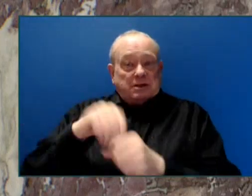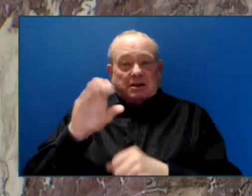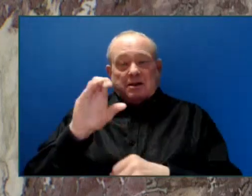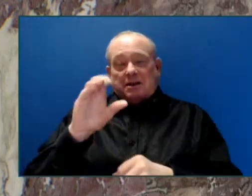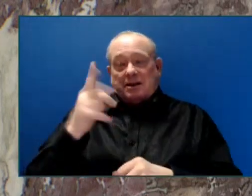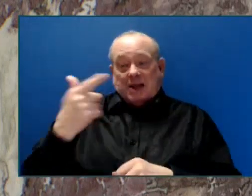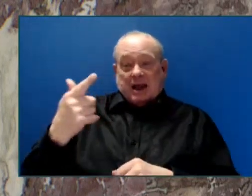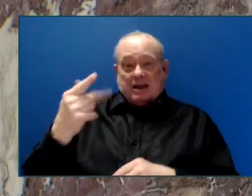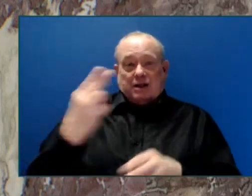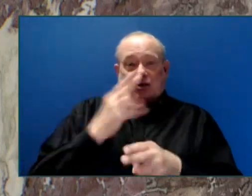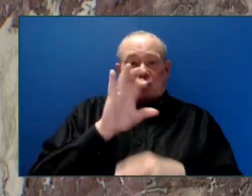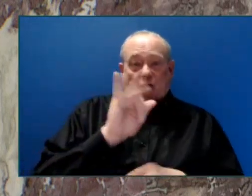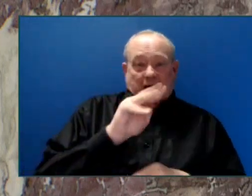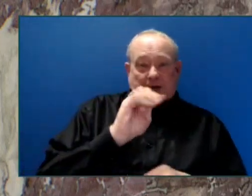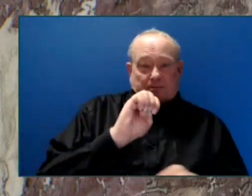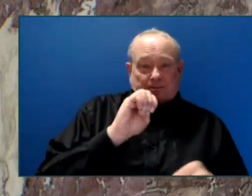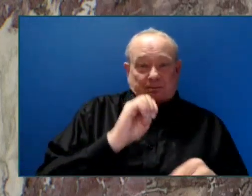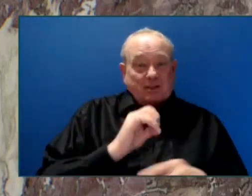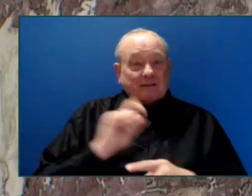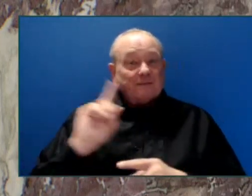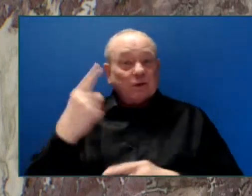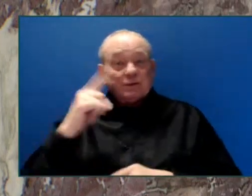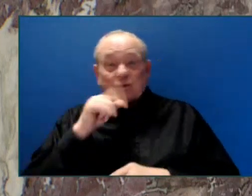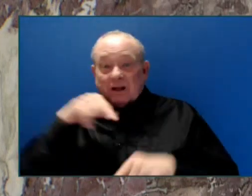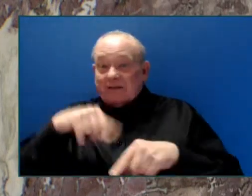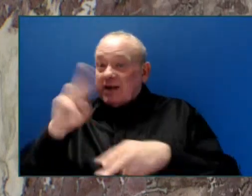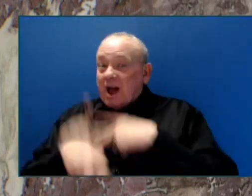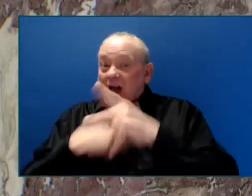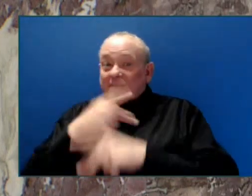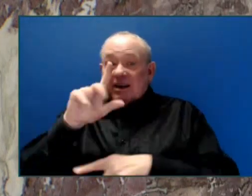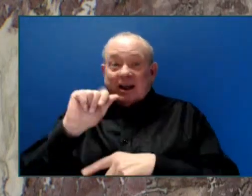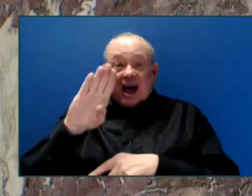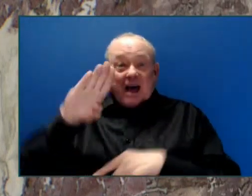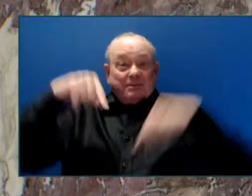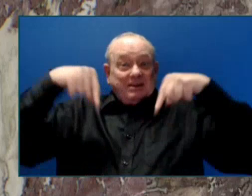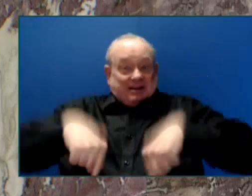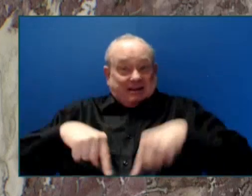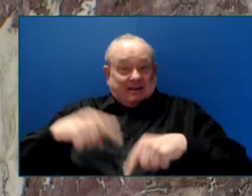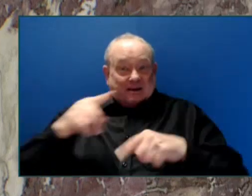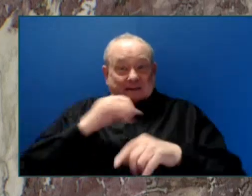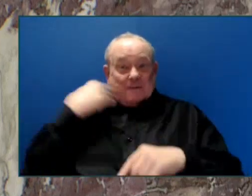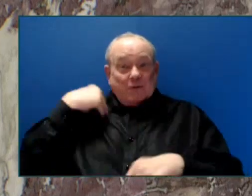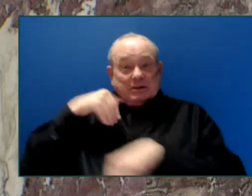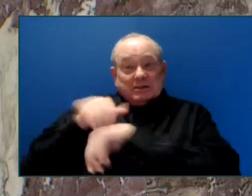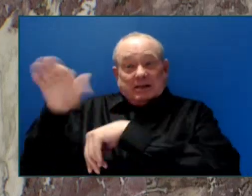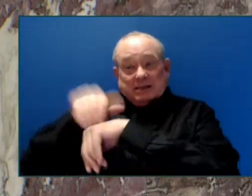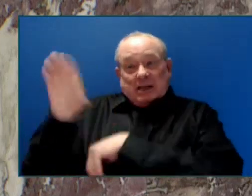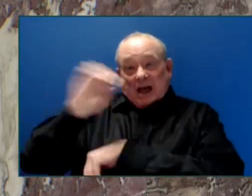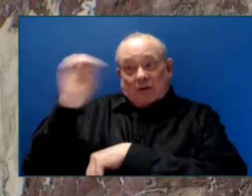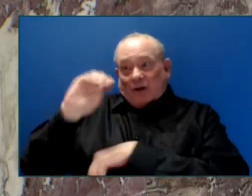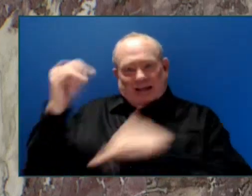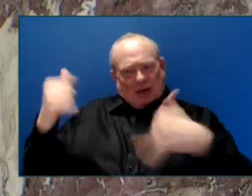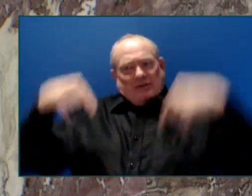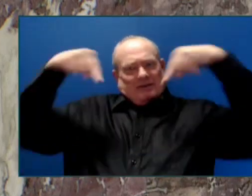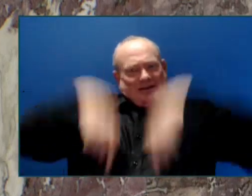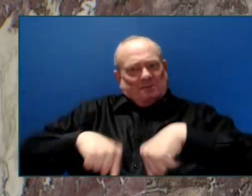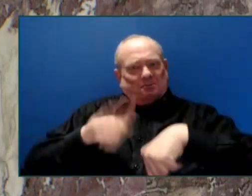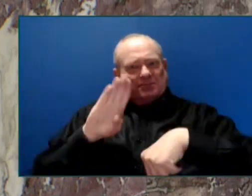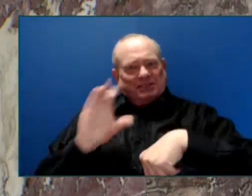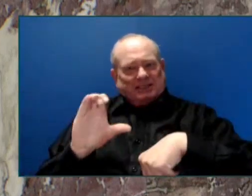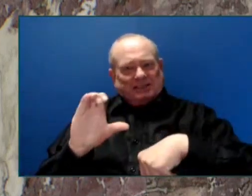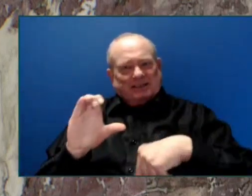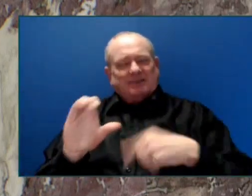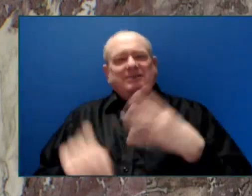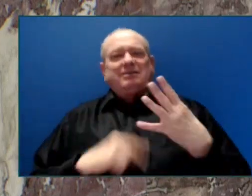east to Ottawa and all the time that took. Honourable Speaker, we've ensured that we've got Crown prosecutors that are working with police to build as